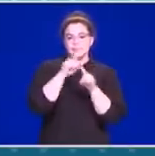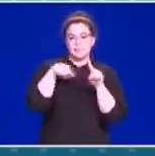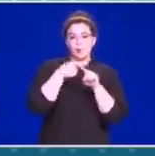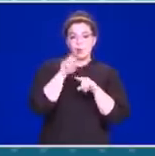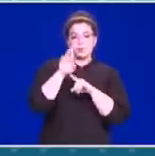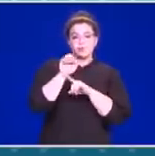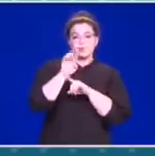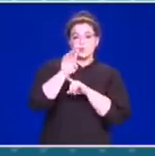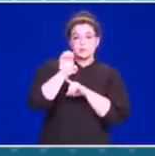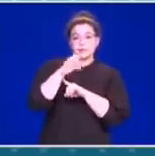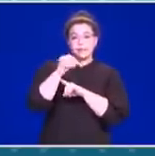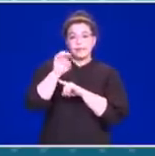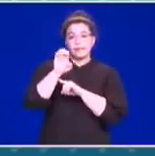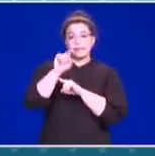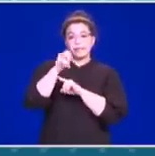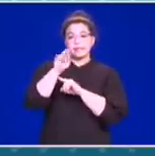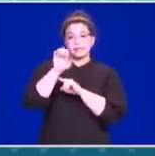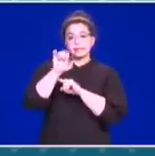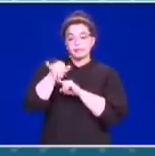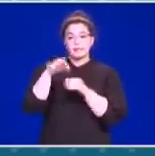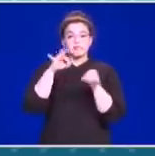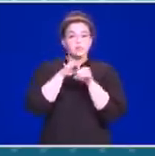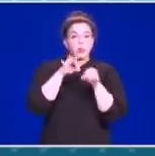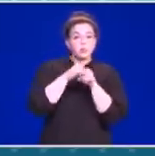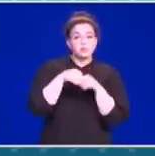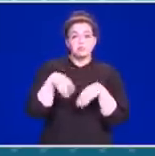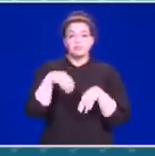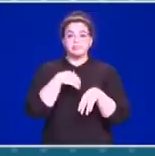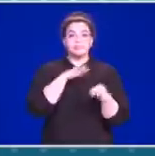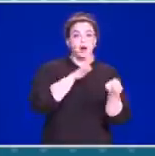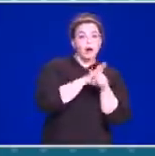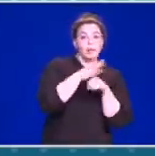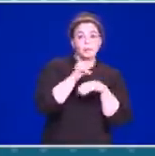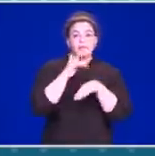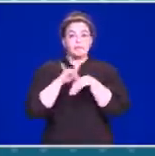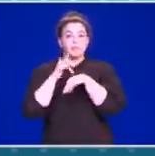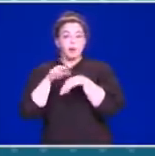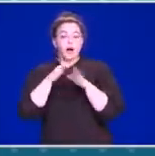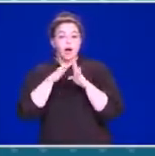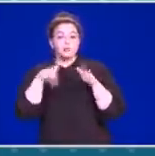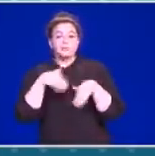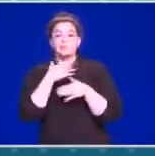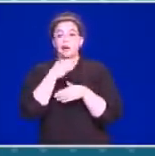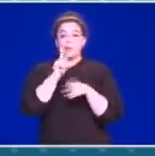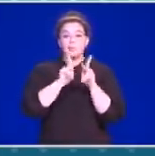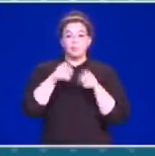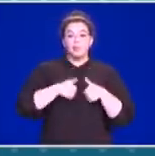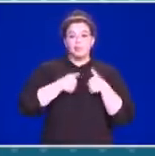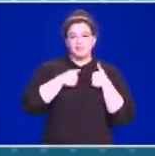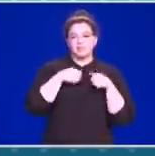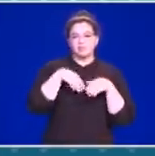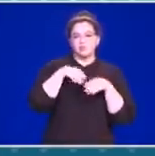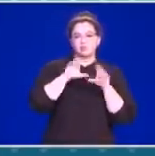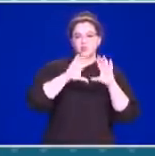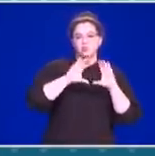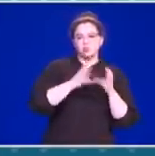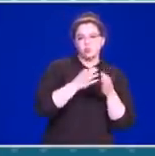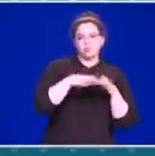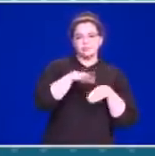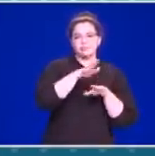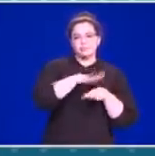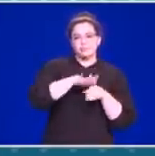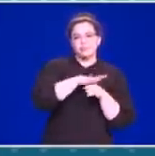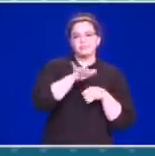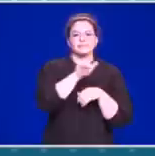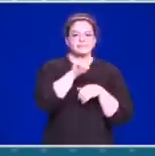age population, occupied and vacant housing units, and people living in group quarters like nursing homes, prisons, military